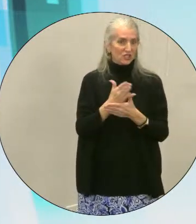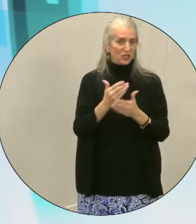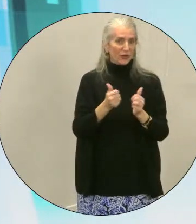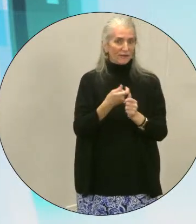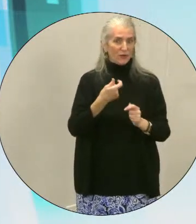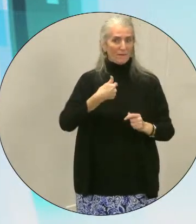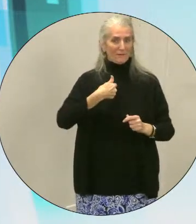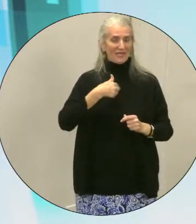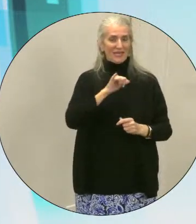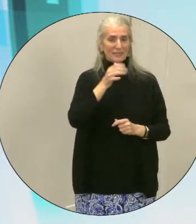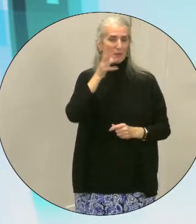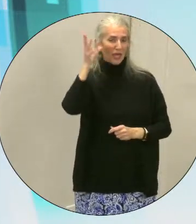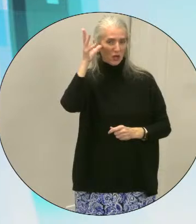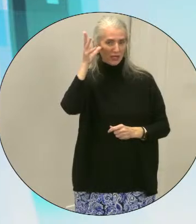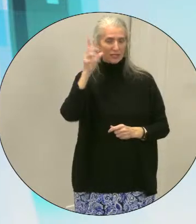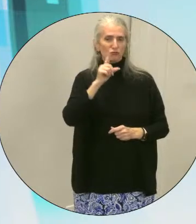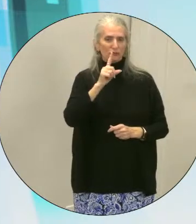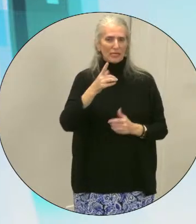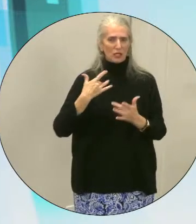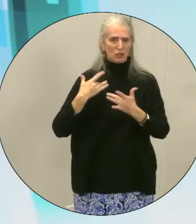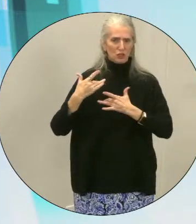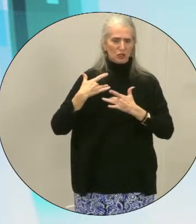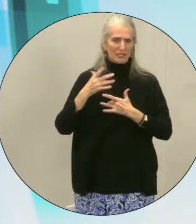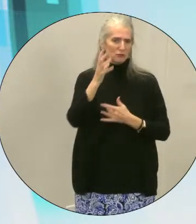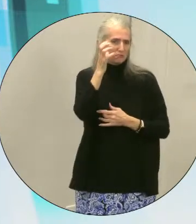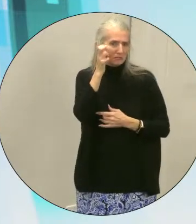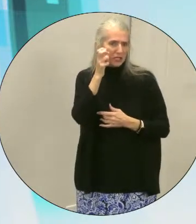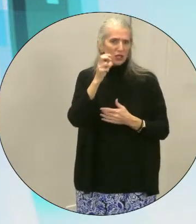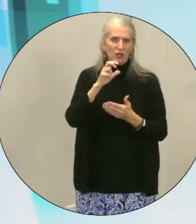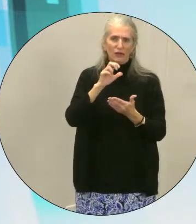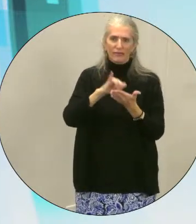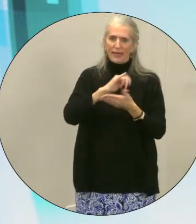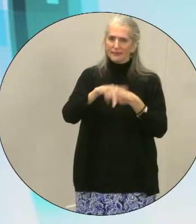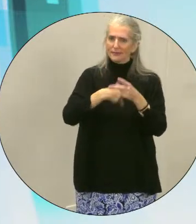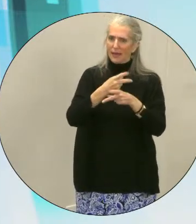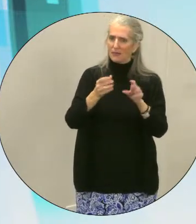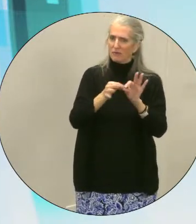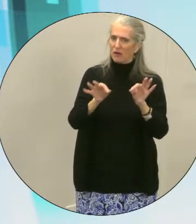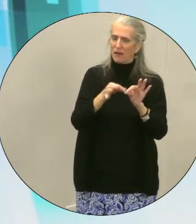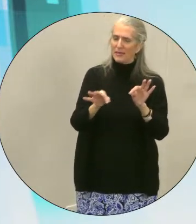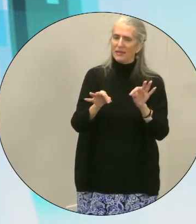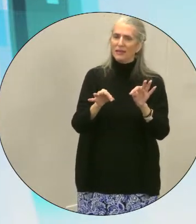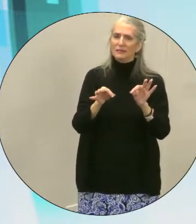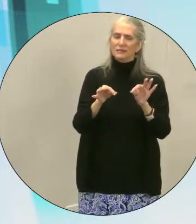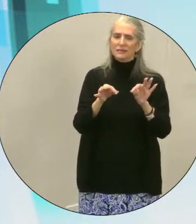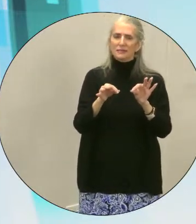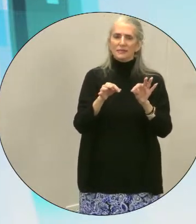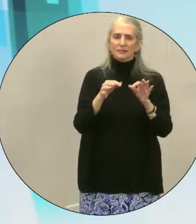side, it's really concerning to hear these types of things. And, I'm